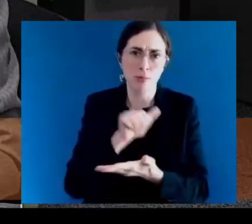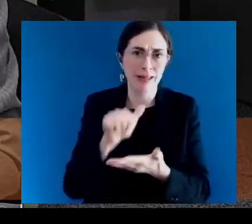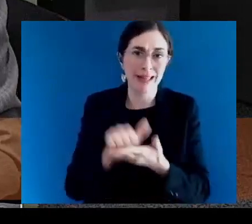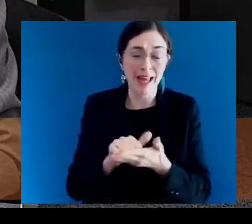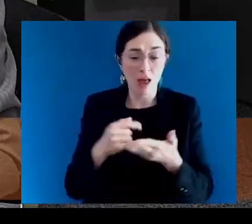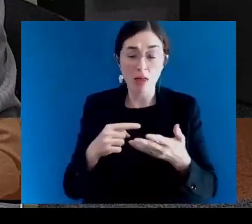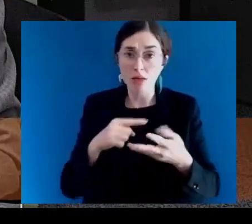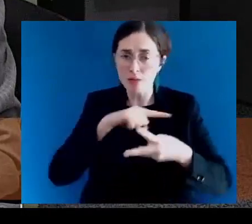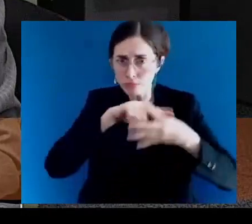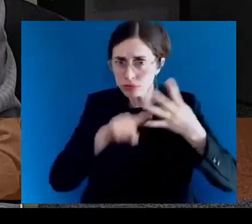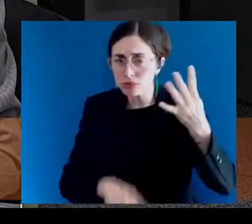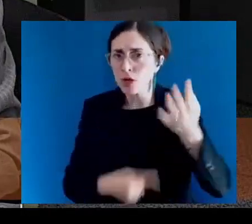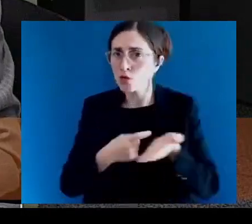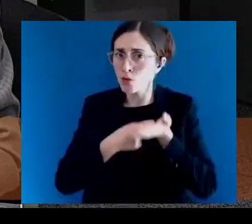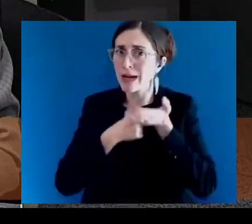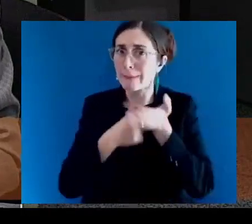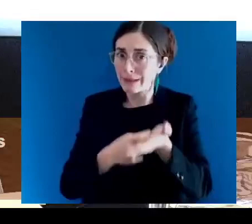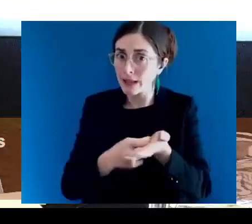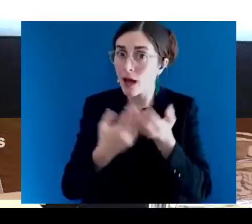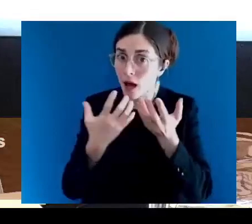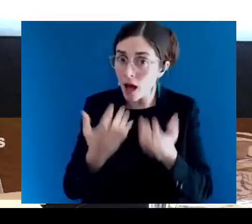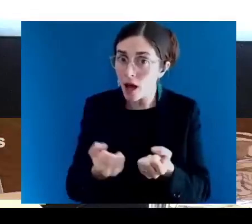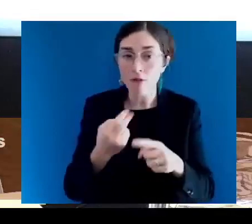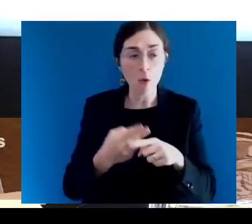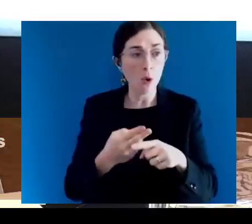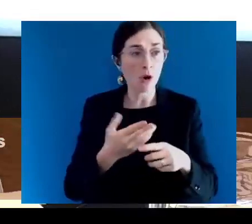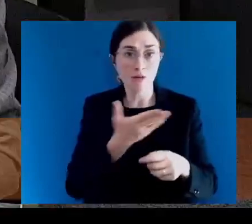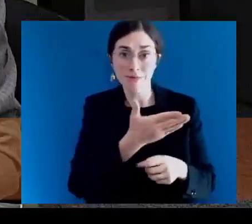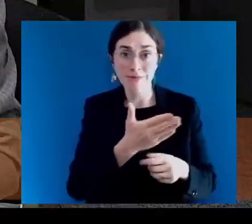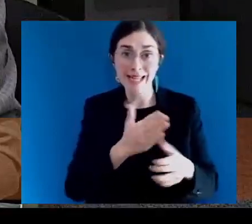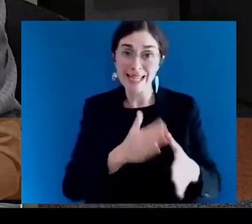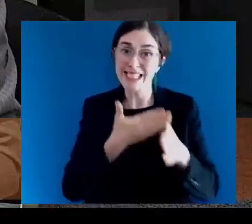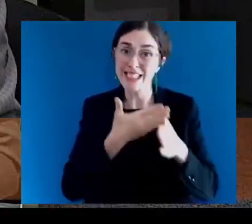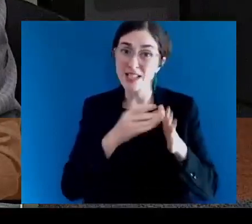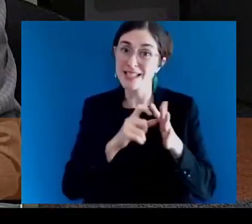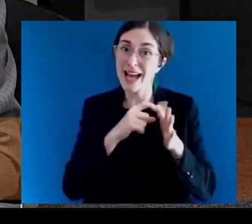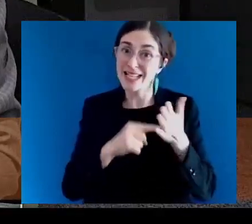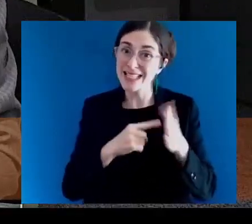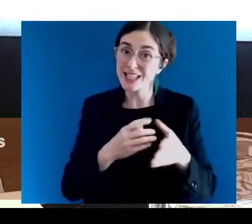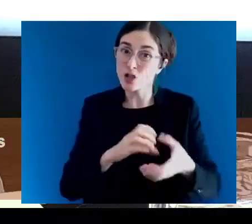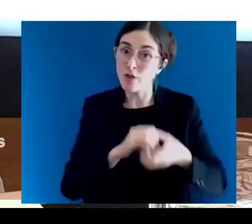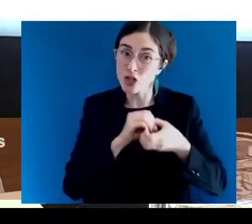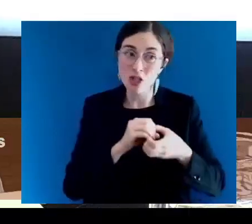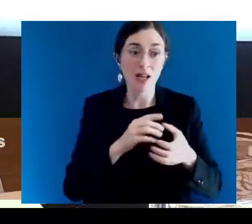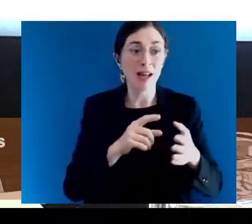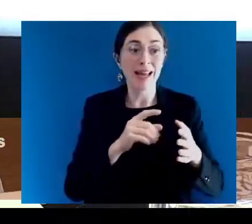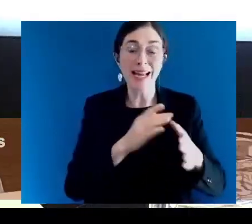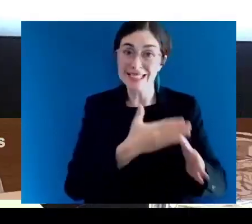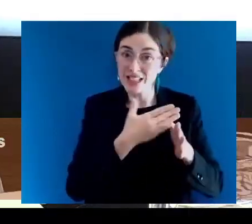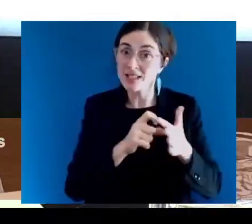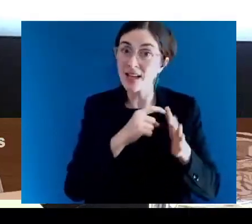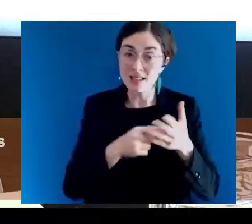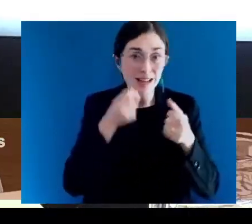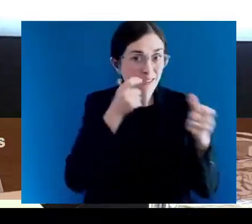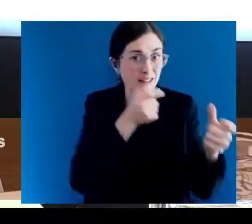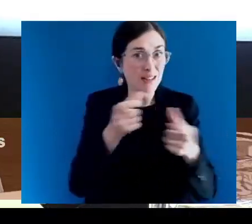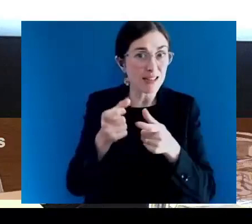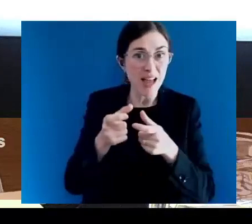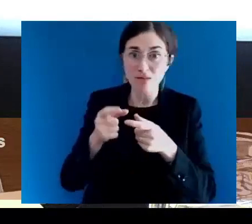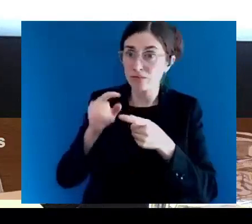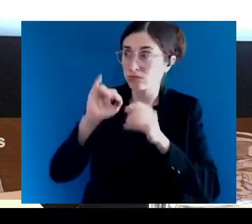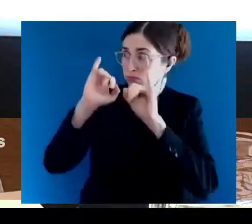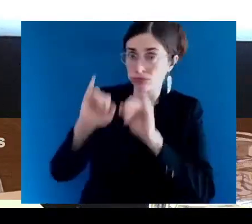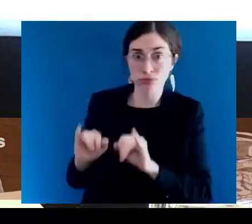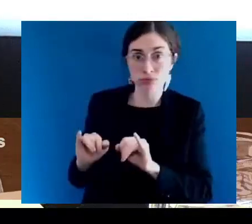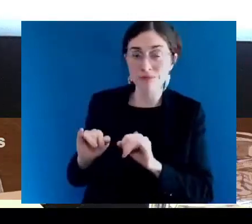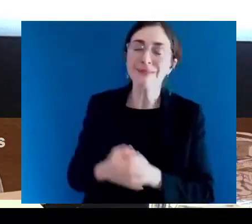made very clearly around Indigenous data sovereignty and Indigenous data governance. Absolutely, and I know that the